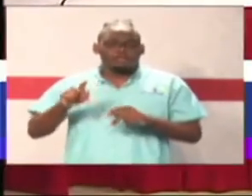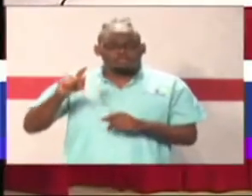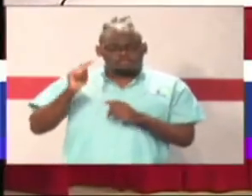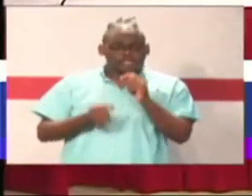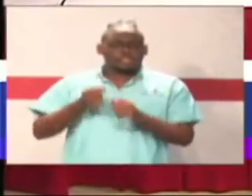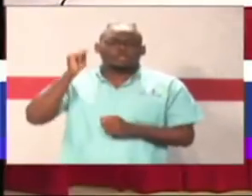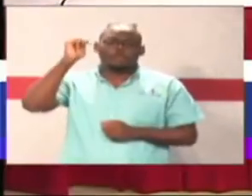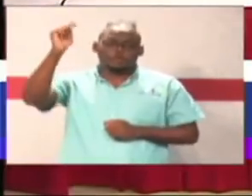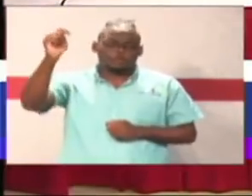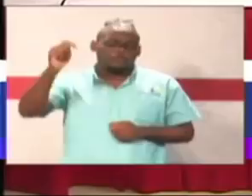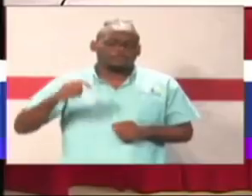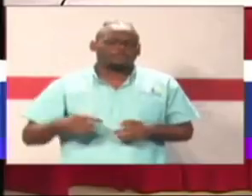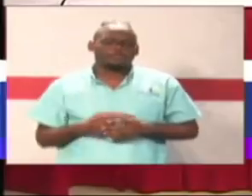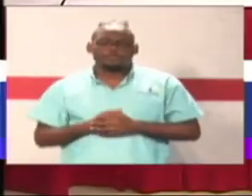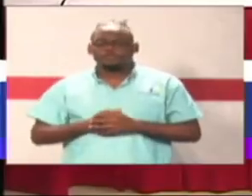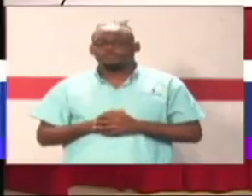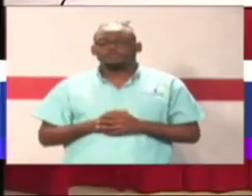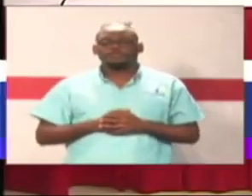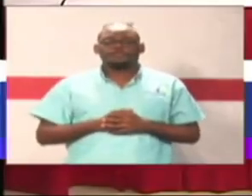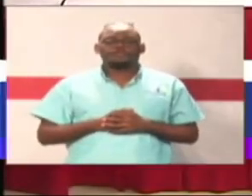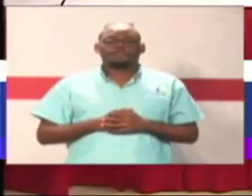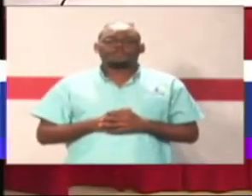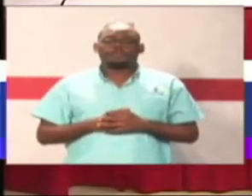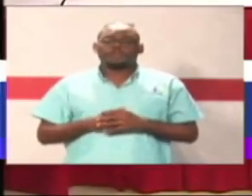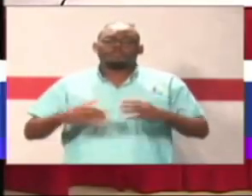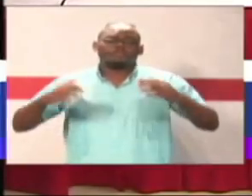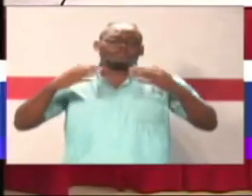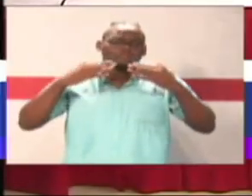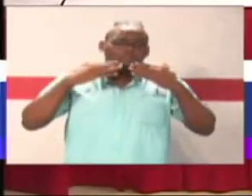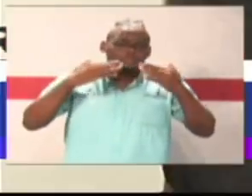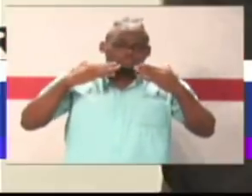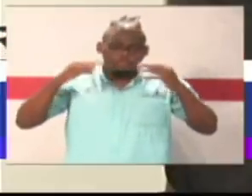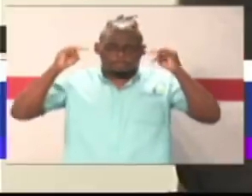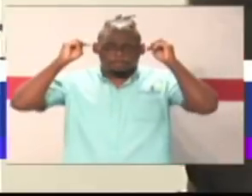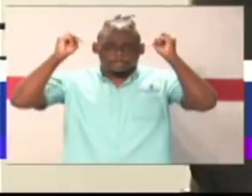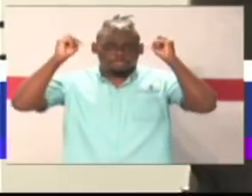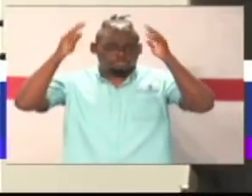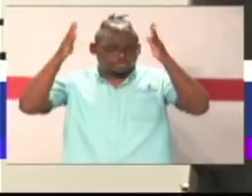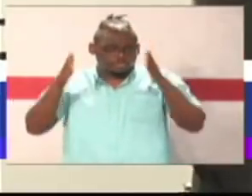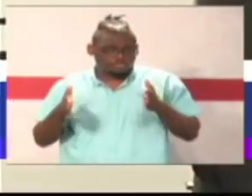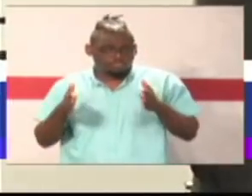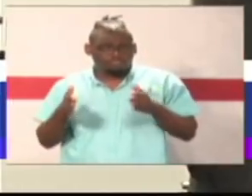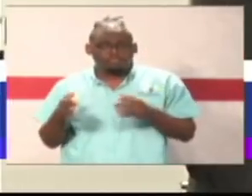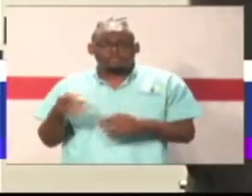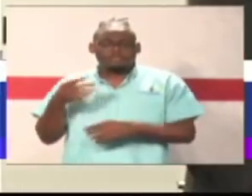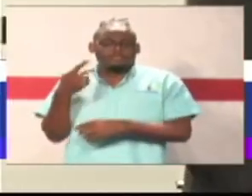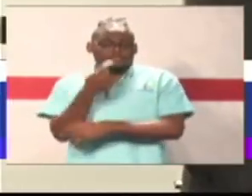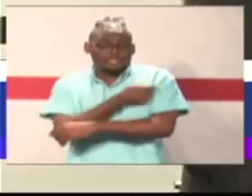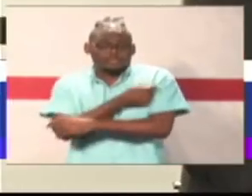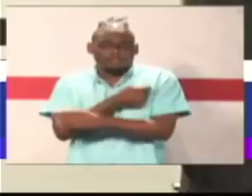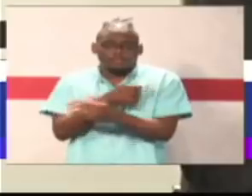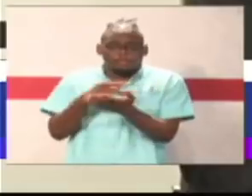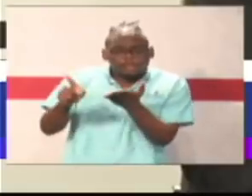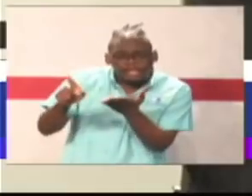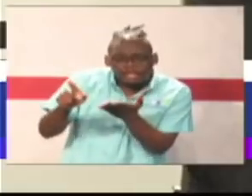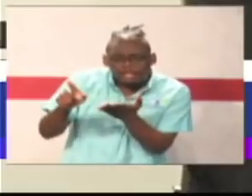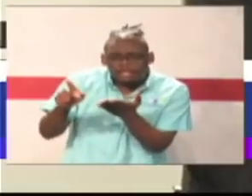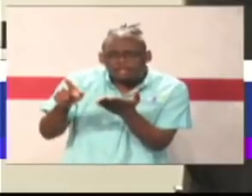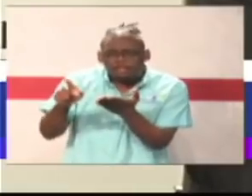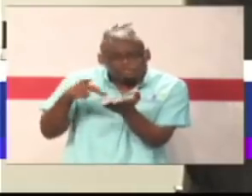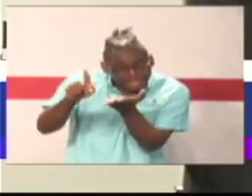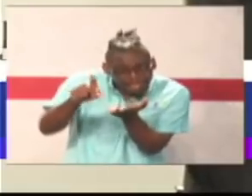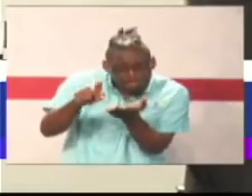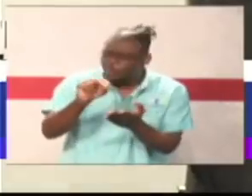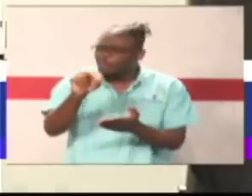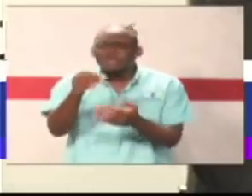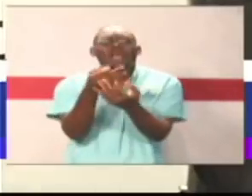very much, Minister. And as you know, the vaccines are free, they are effective, they are accessible, they are available, and you